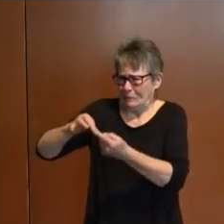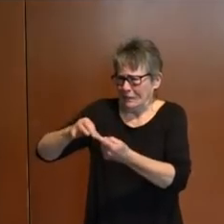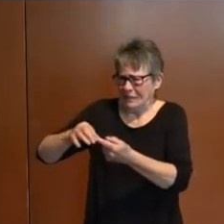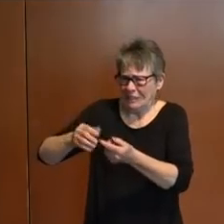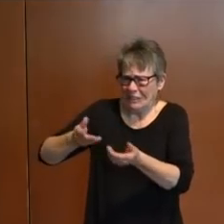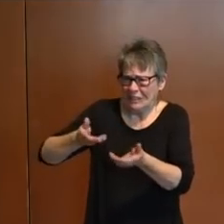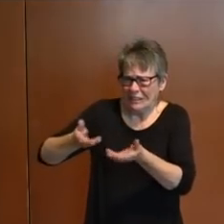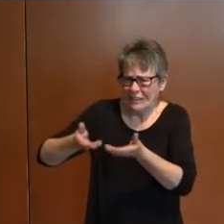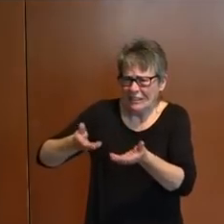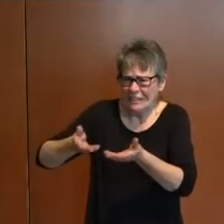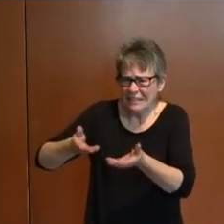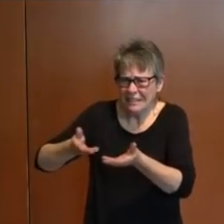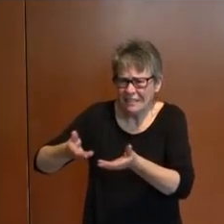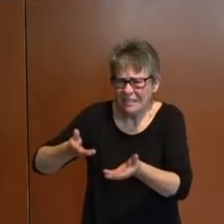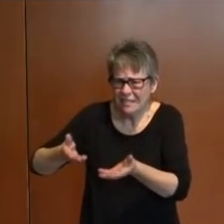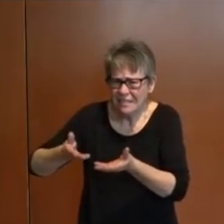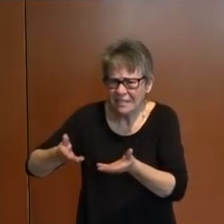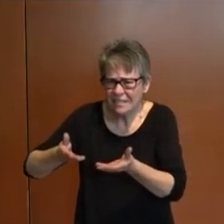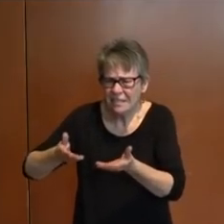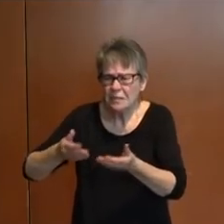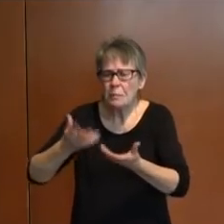bypassing their lungs to be able to